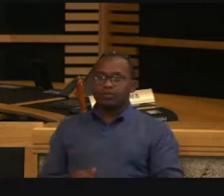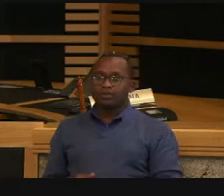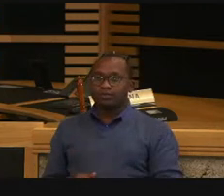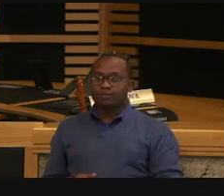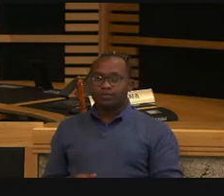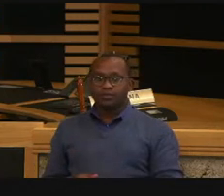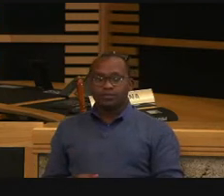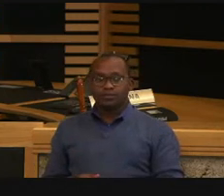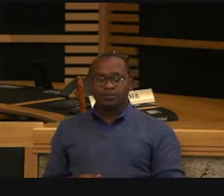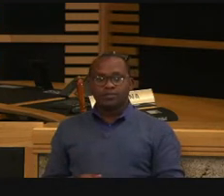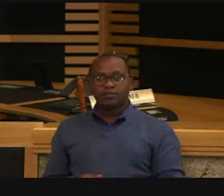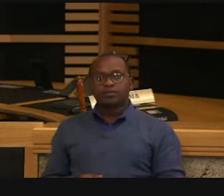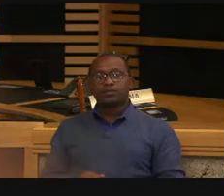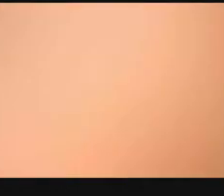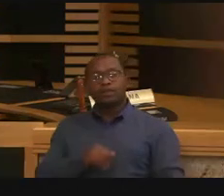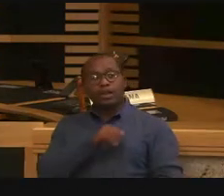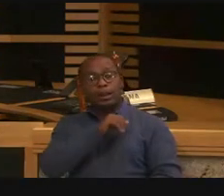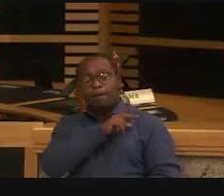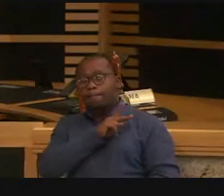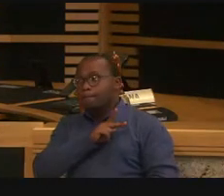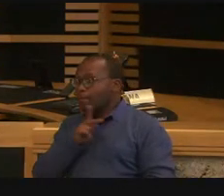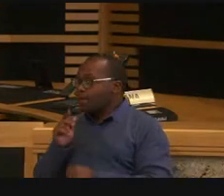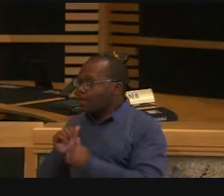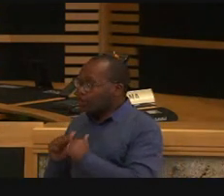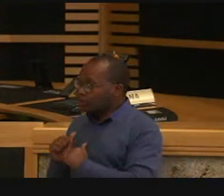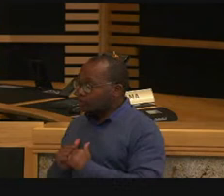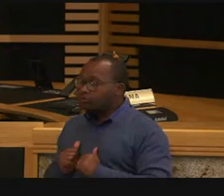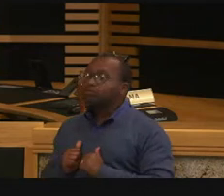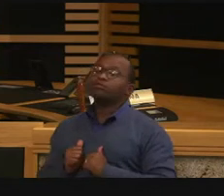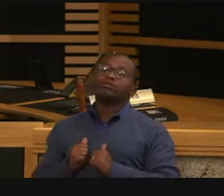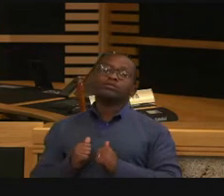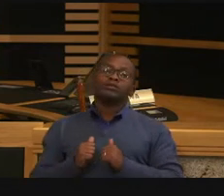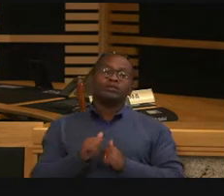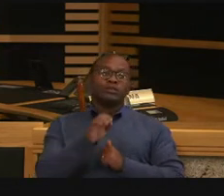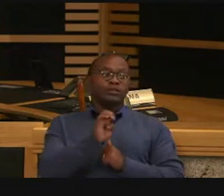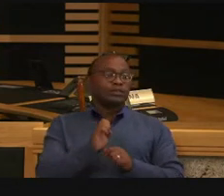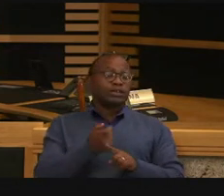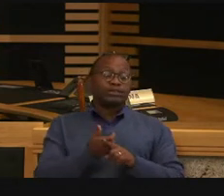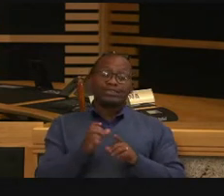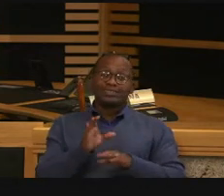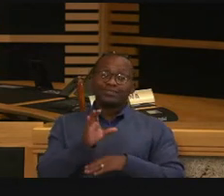Premier Obambeleyo, members of the Executive Council,